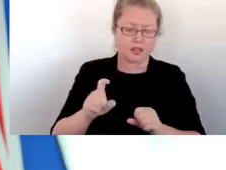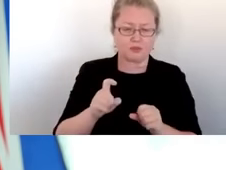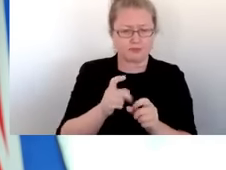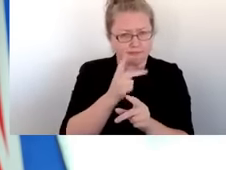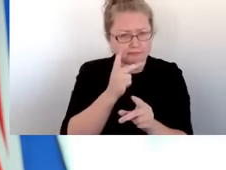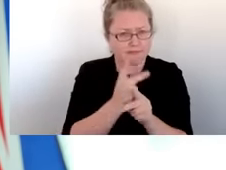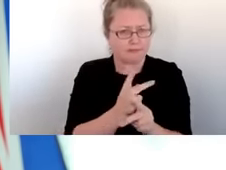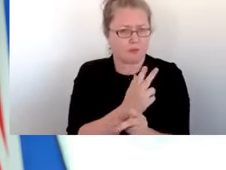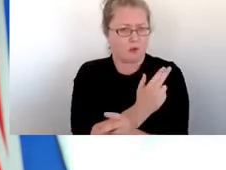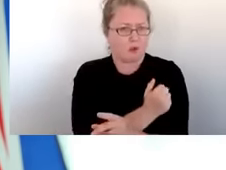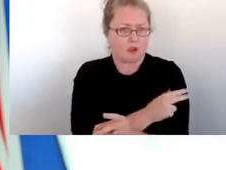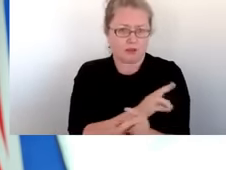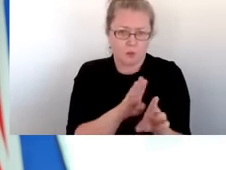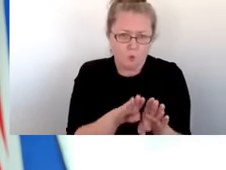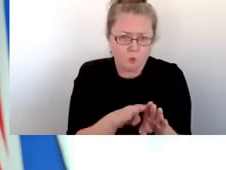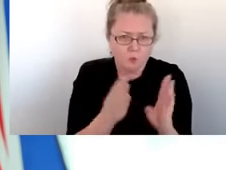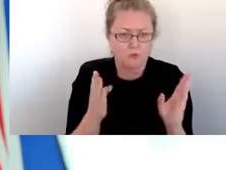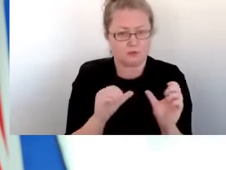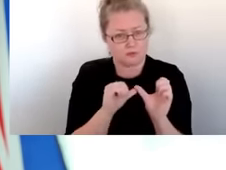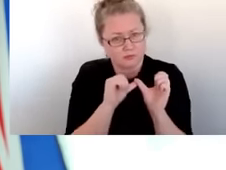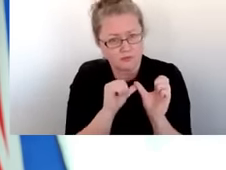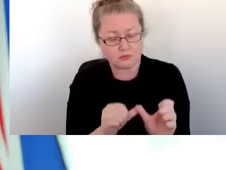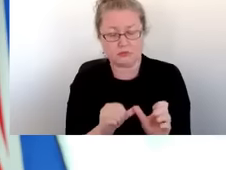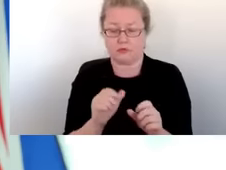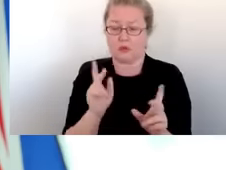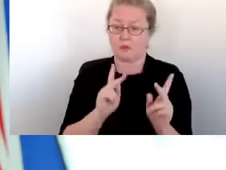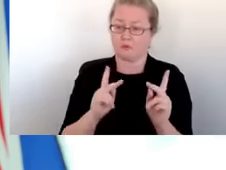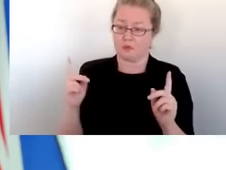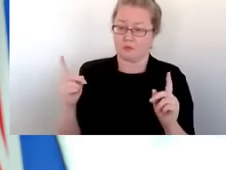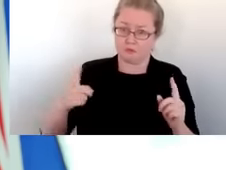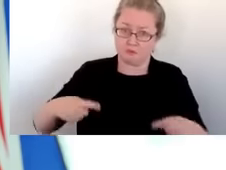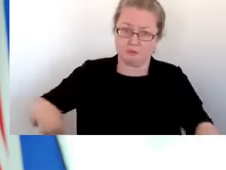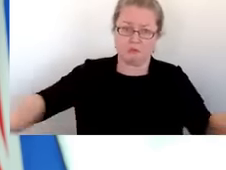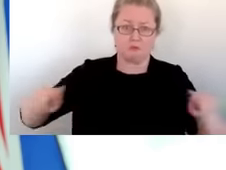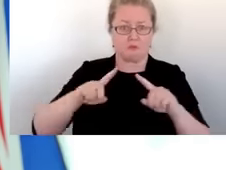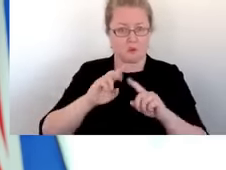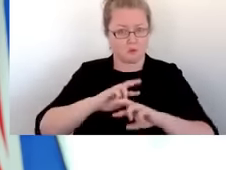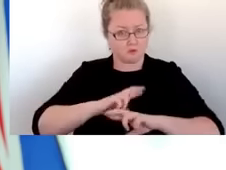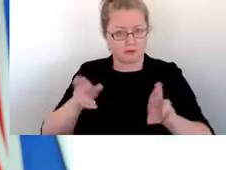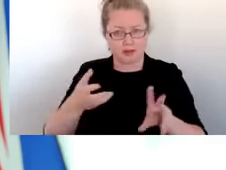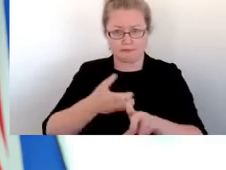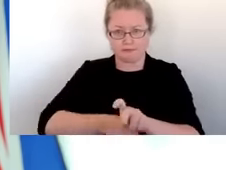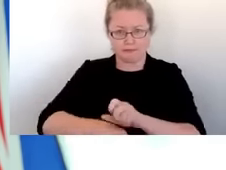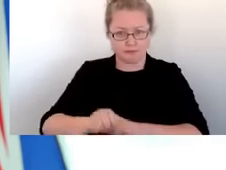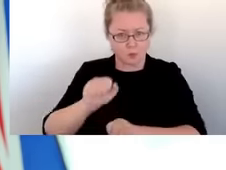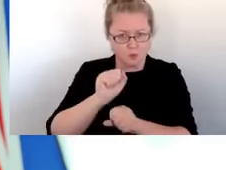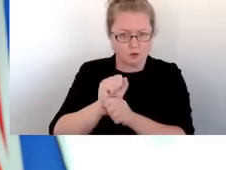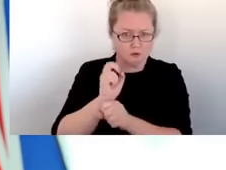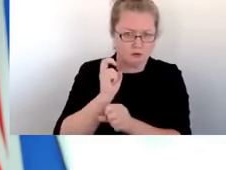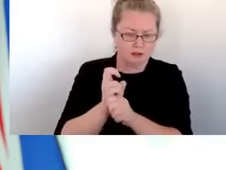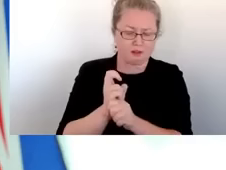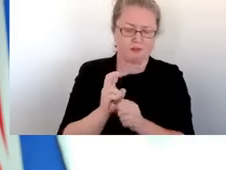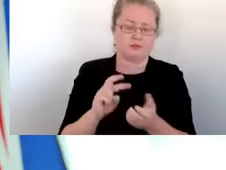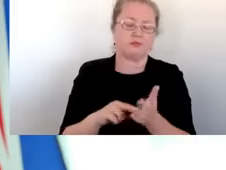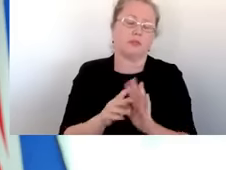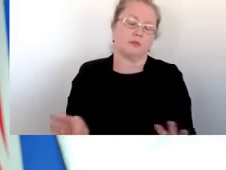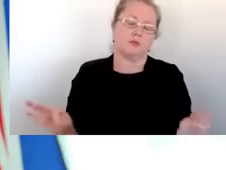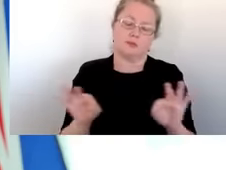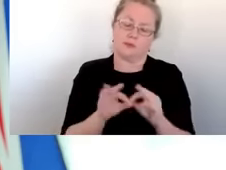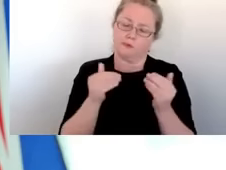us, and the fact that so many people are contributing to this effort, demonstrates its importance. So there are lots of good reasons